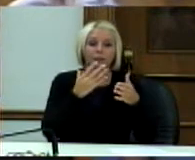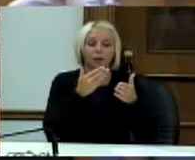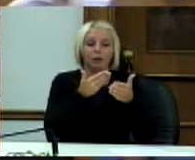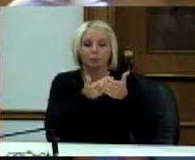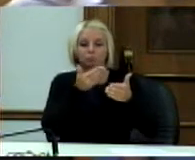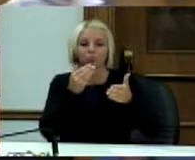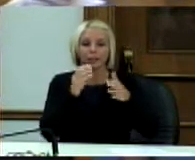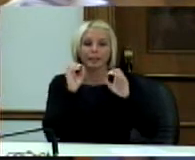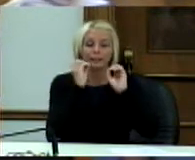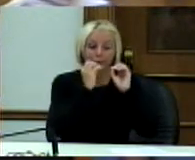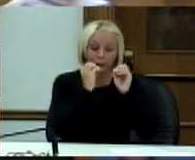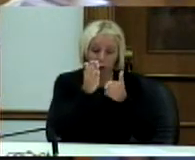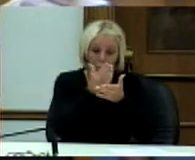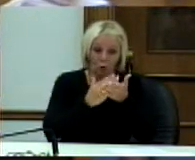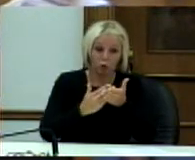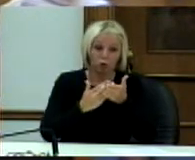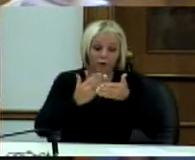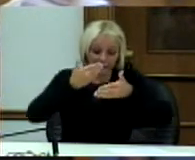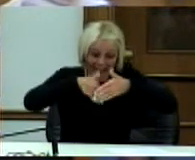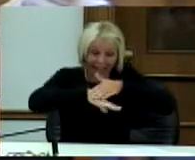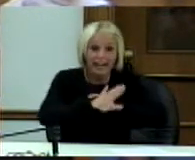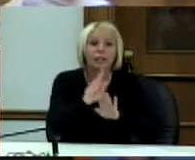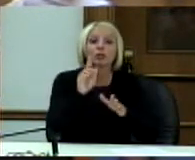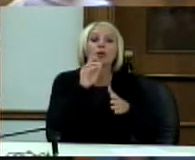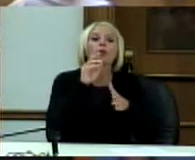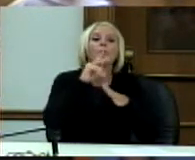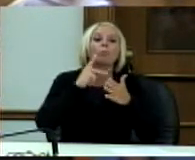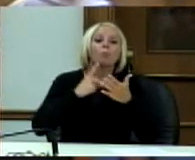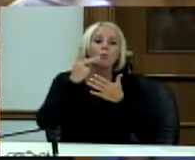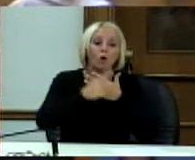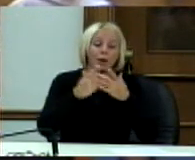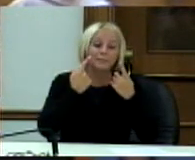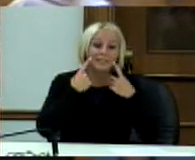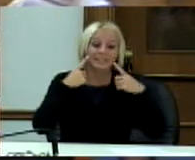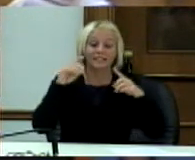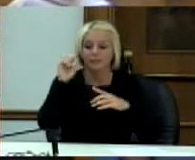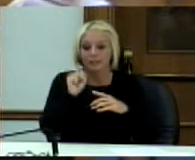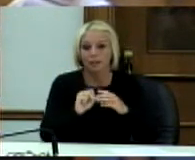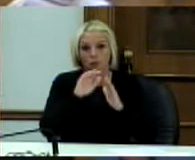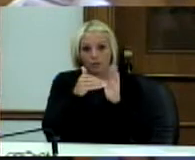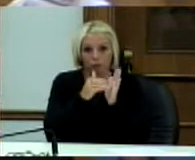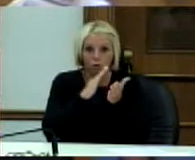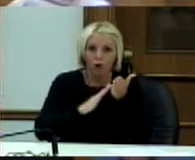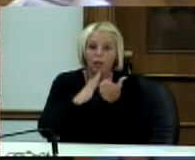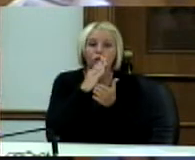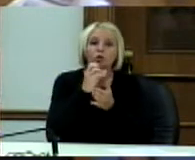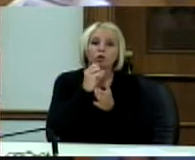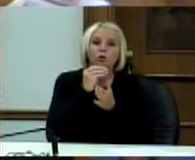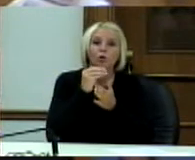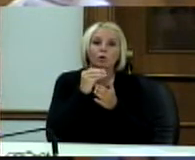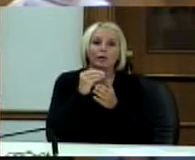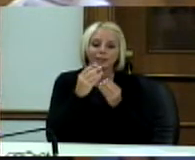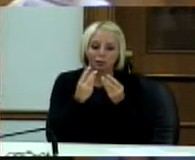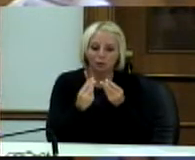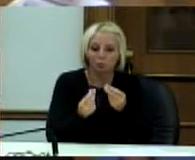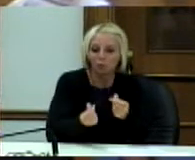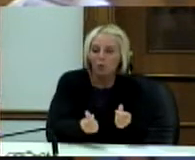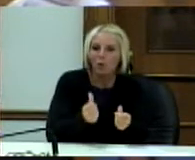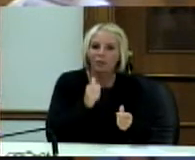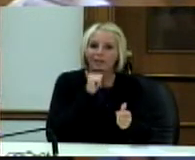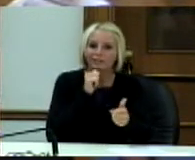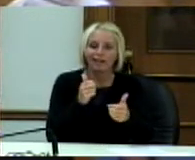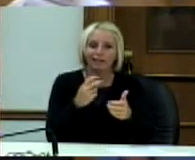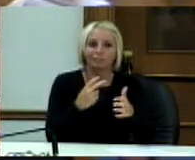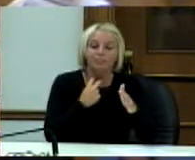pre-teaching portion of getting them into that training program more successfully at South Central College. So it's a little more seamless. It's